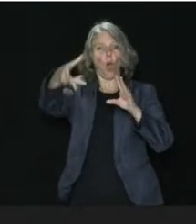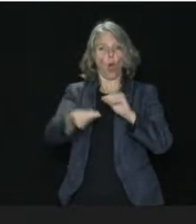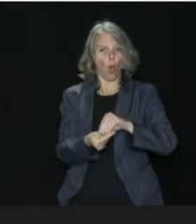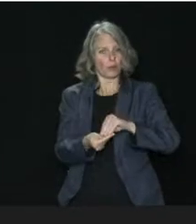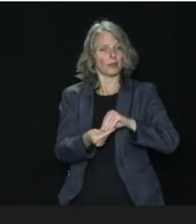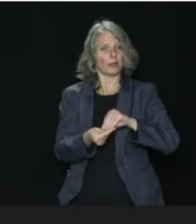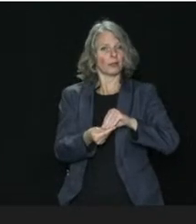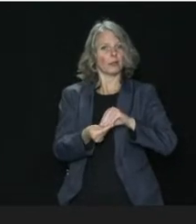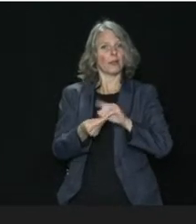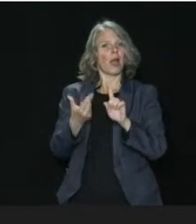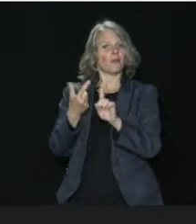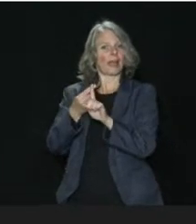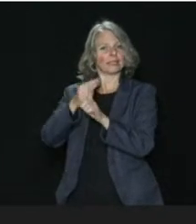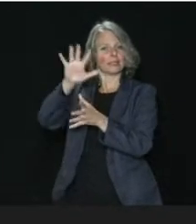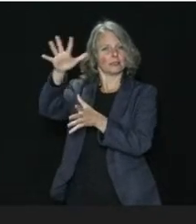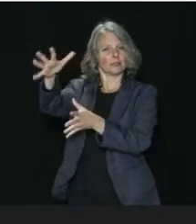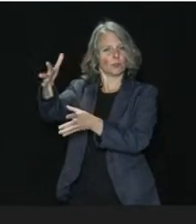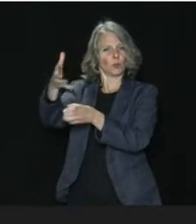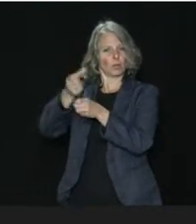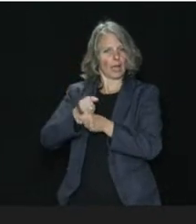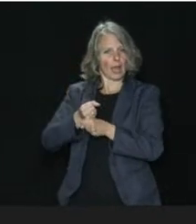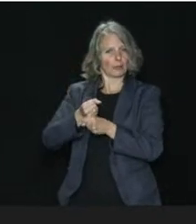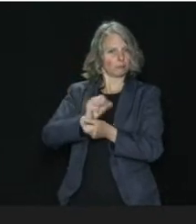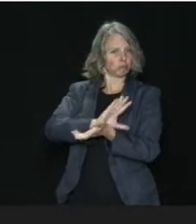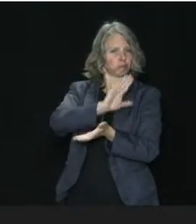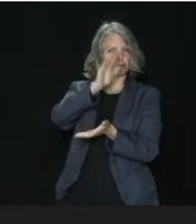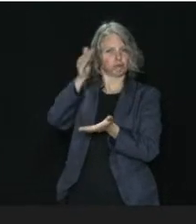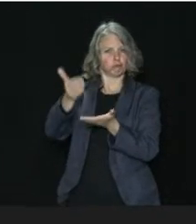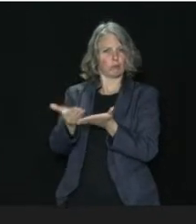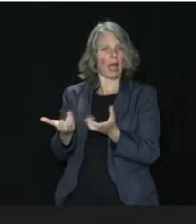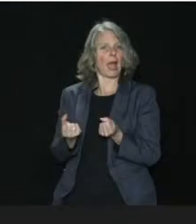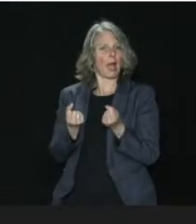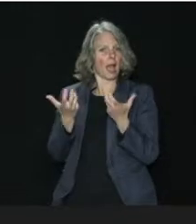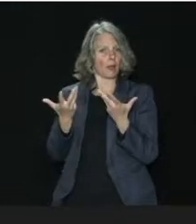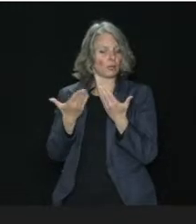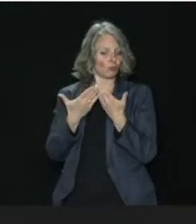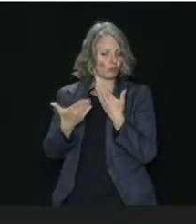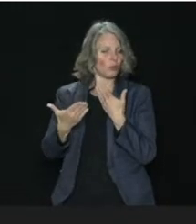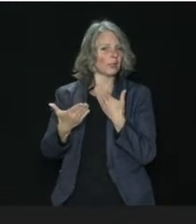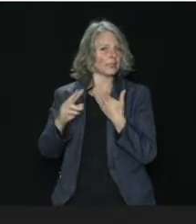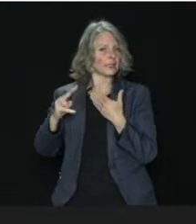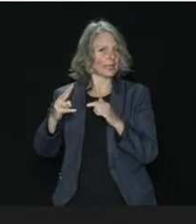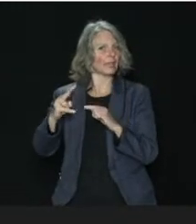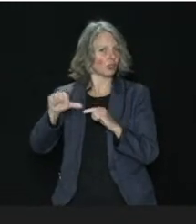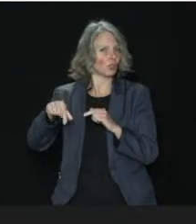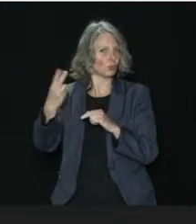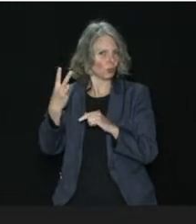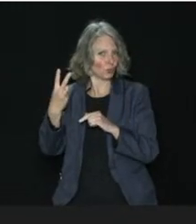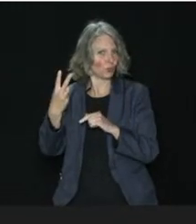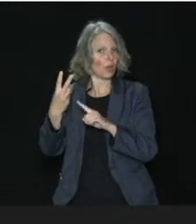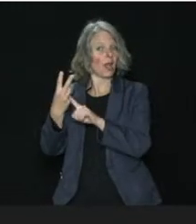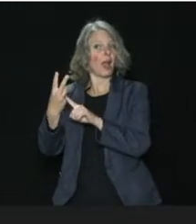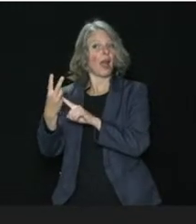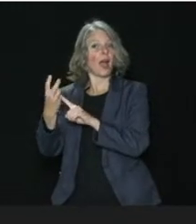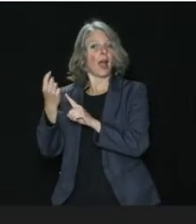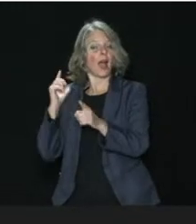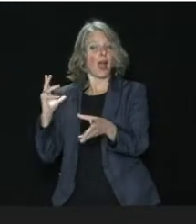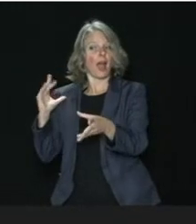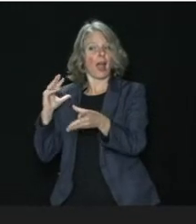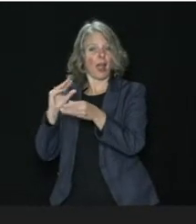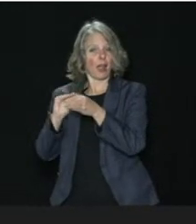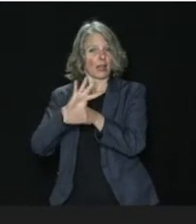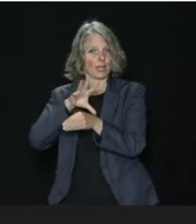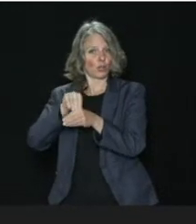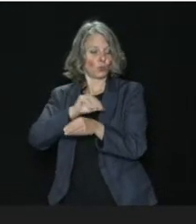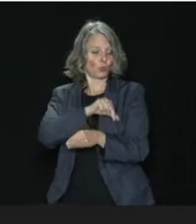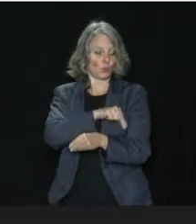we expect during the second quarter, and that's actually cumulative, including the